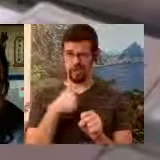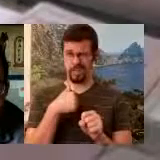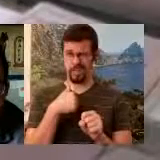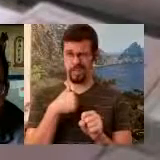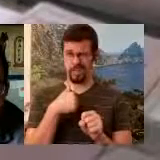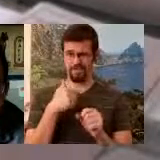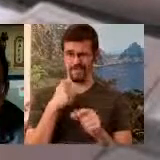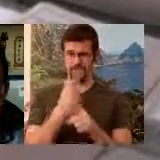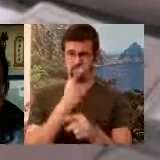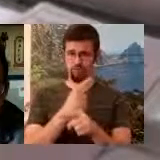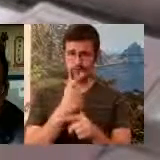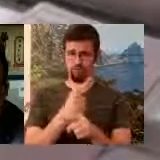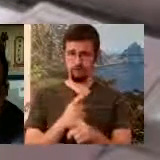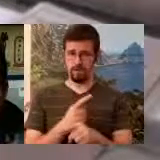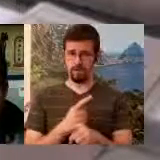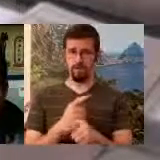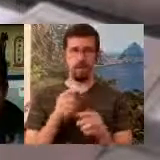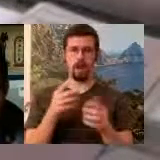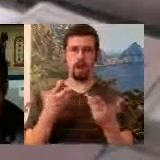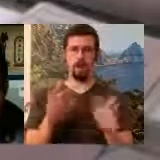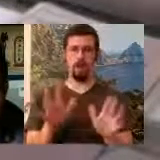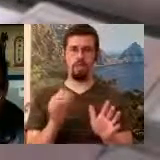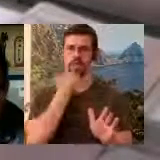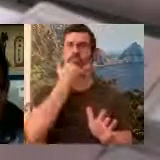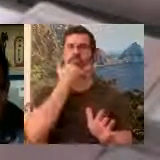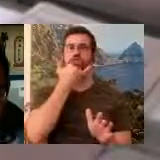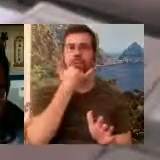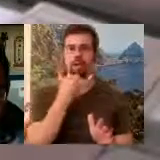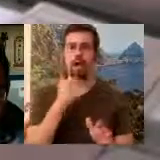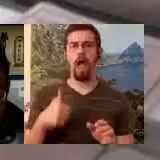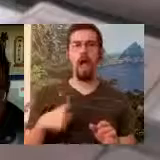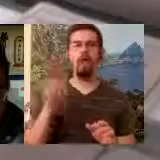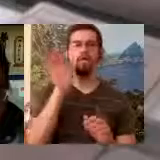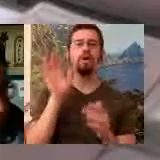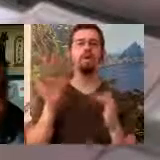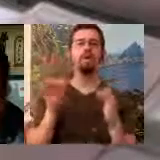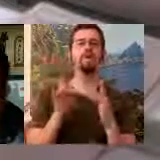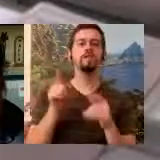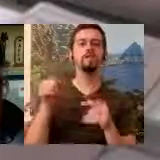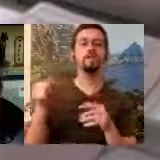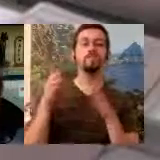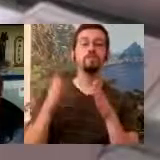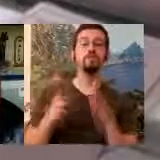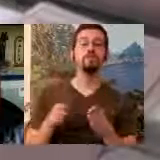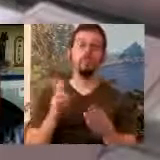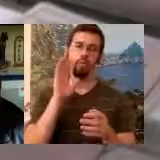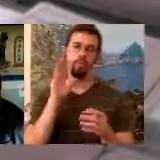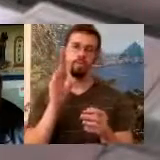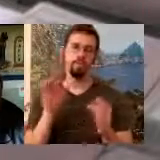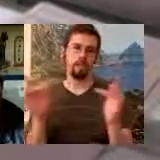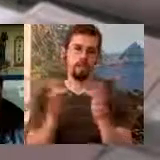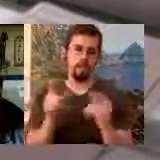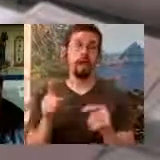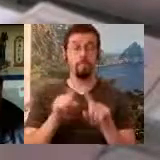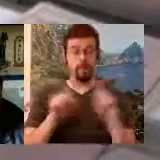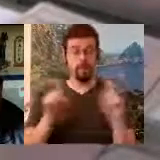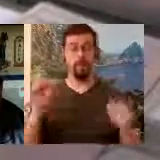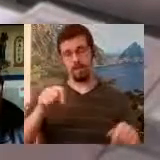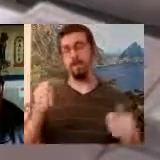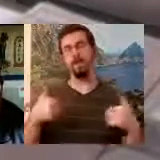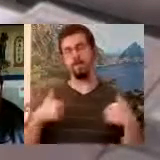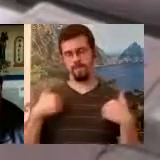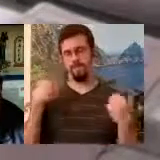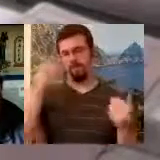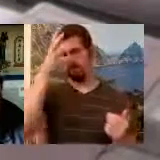names, and I don't want to make any mistakes. And I will contact him, and I can put you in touch with him. And yes, there is a young man in